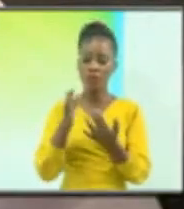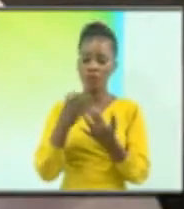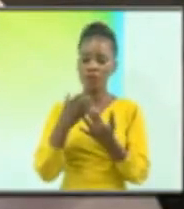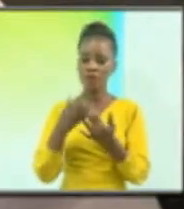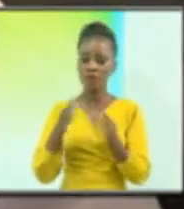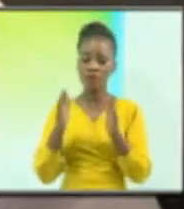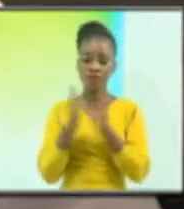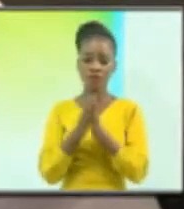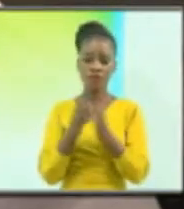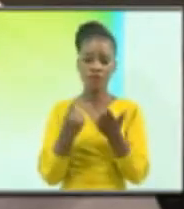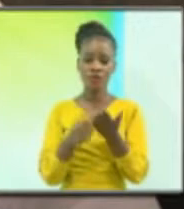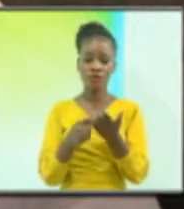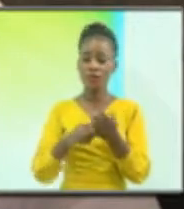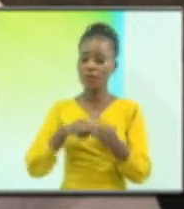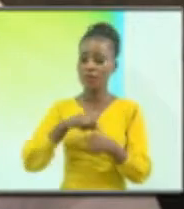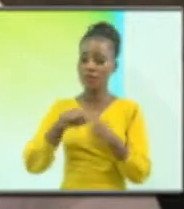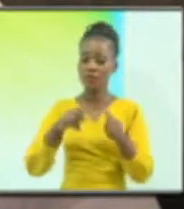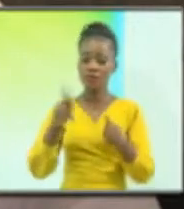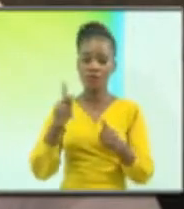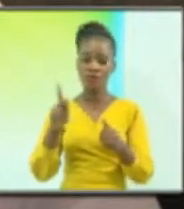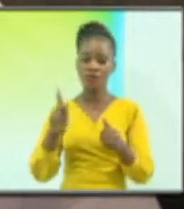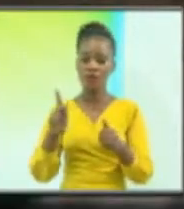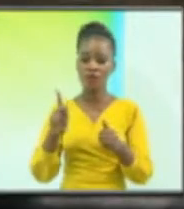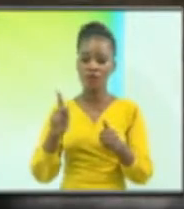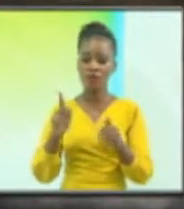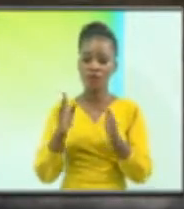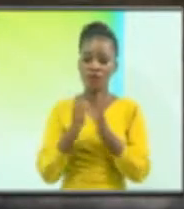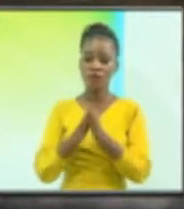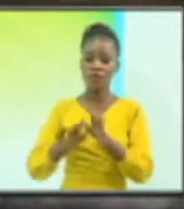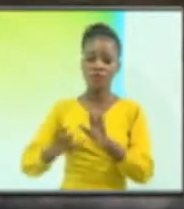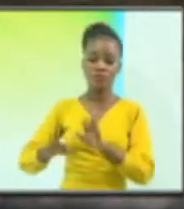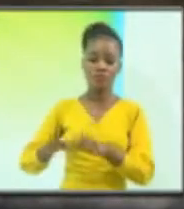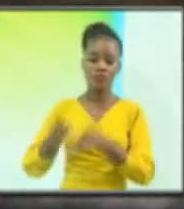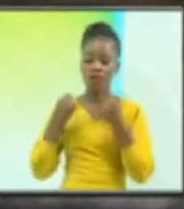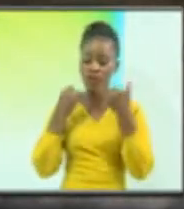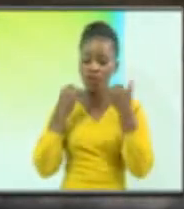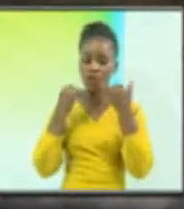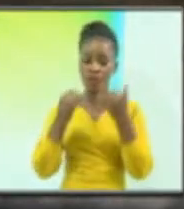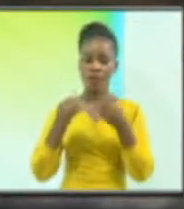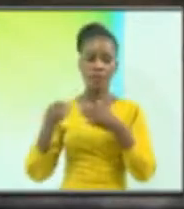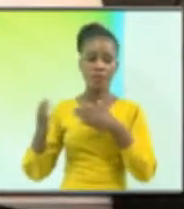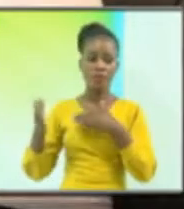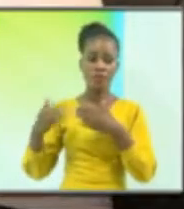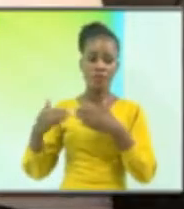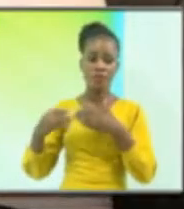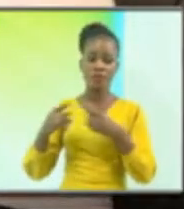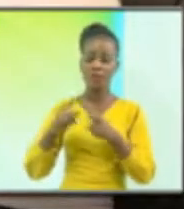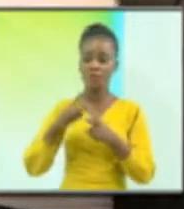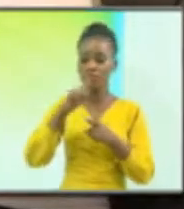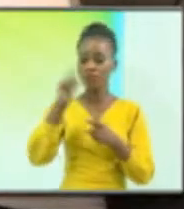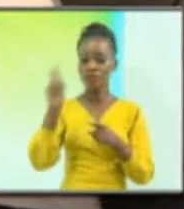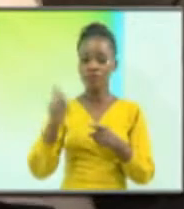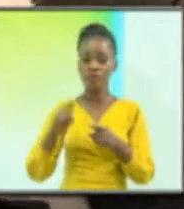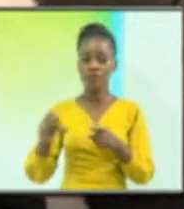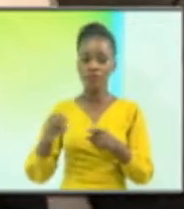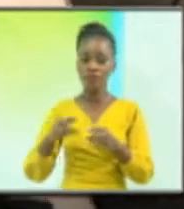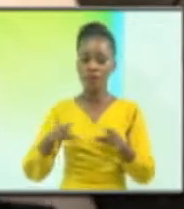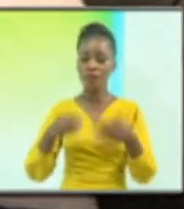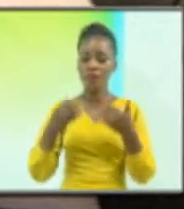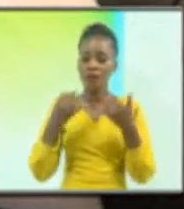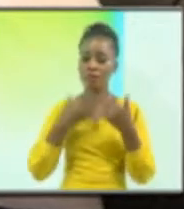Uganda. You're talking about Kenya. Kenya, Sudan, Rwanda, Tanzania. So why would I need